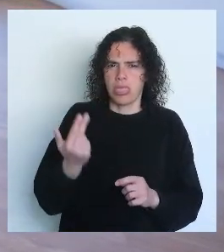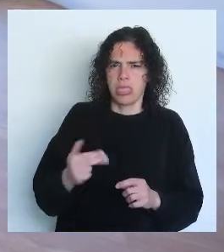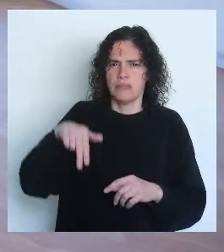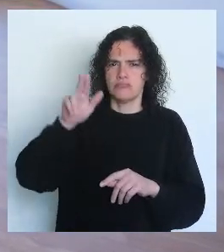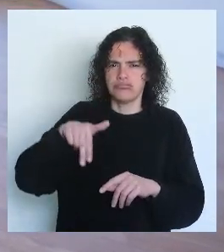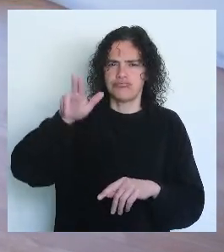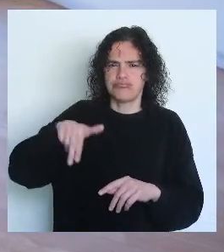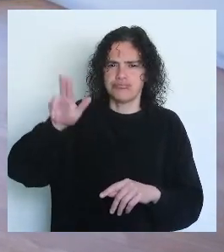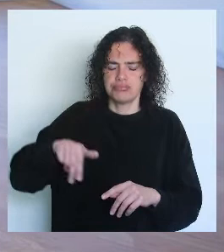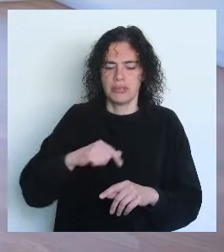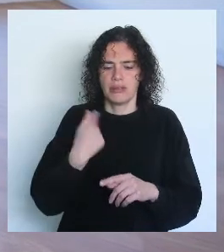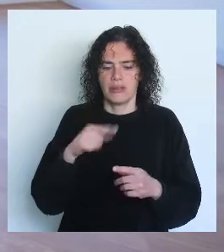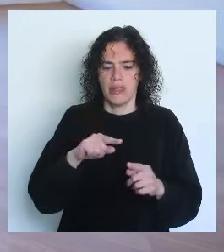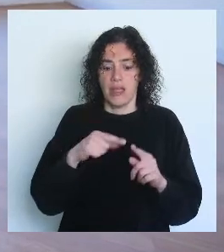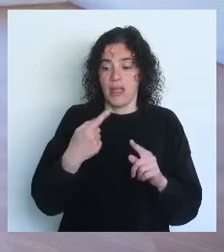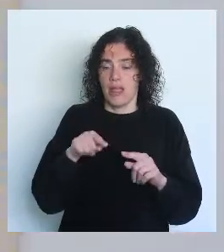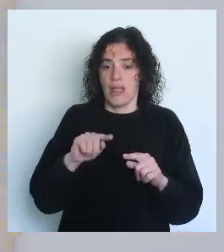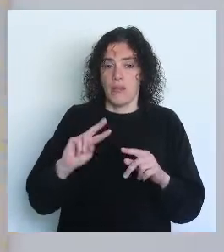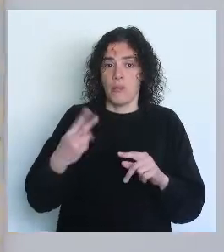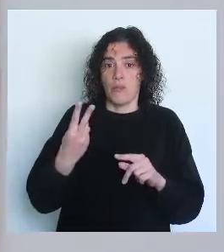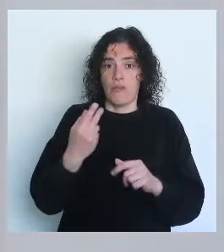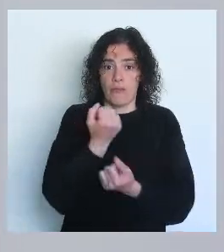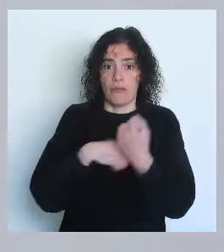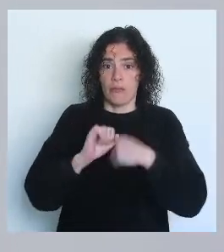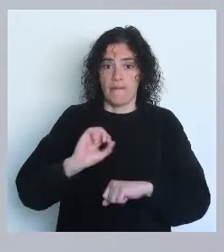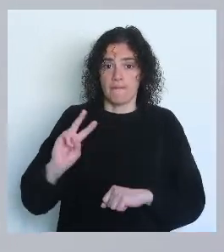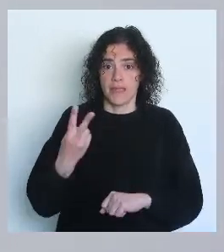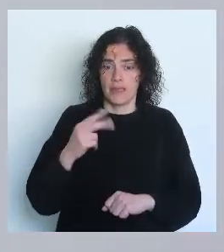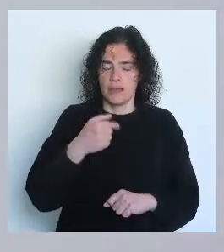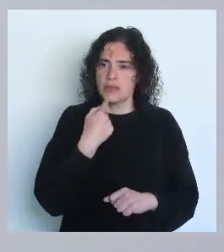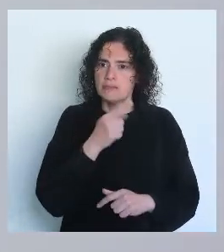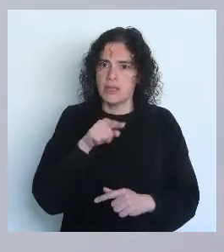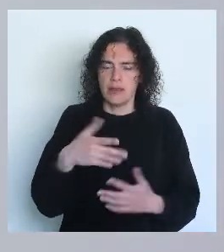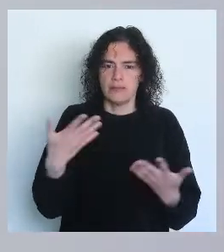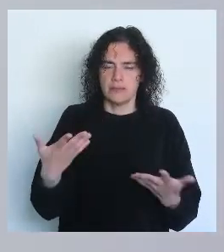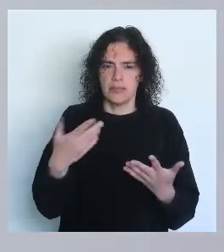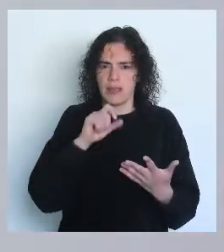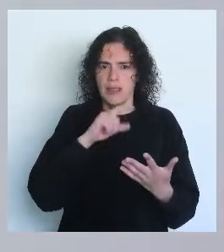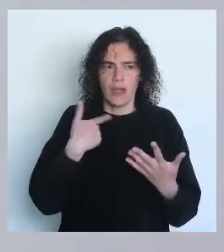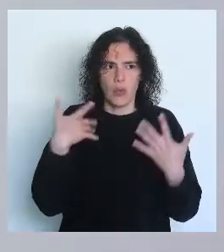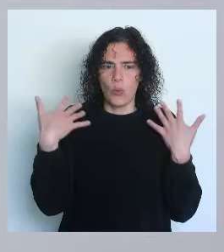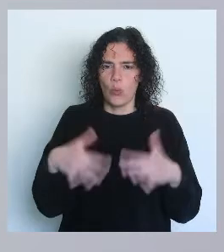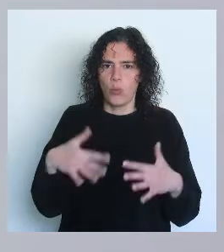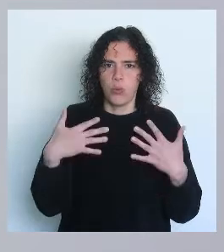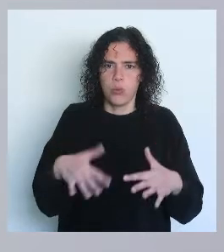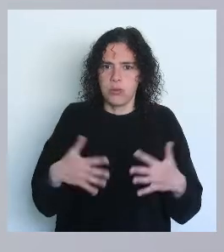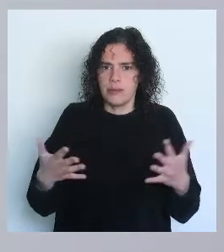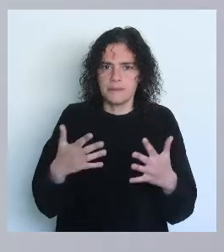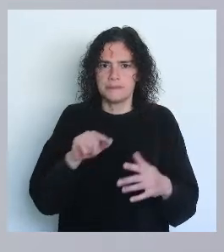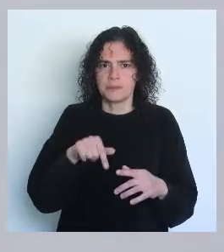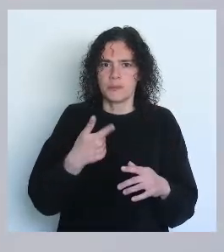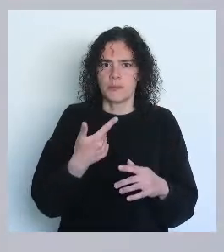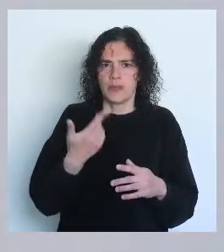brush stroke. So you have two movements, and I would say absolutely Cartesian